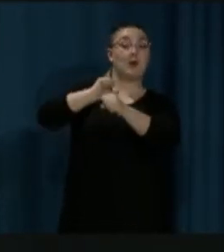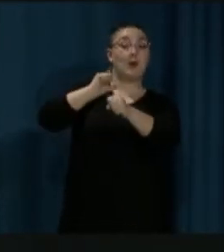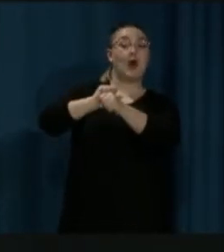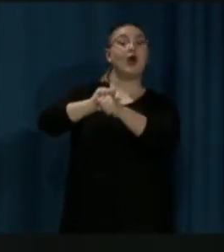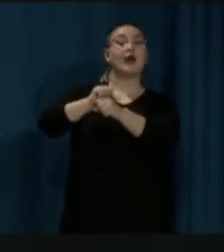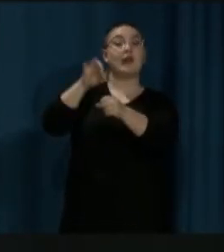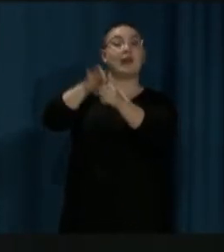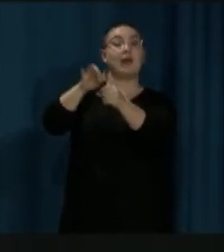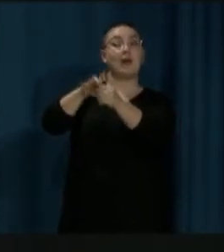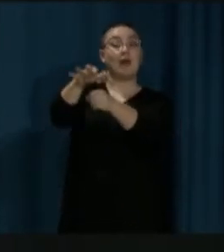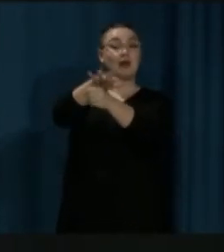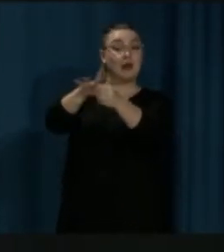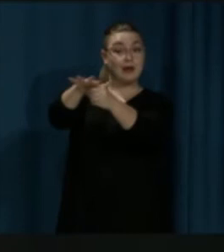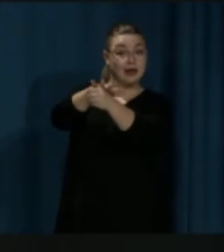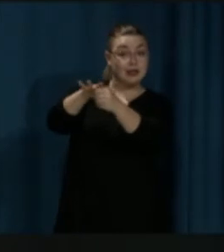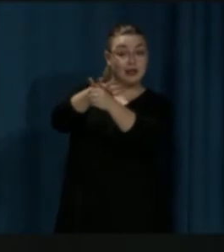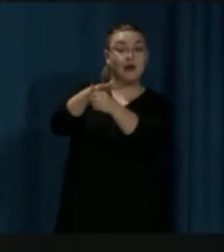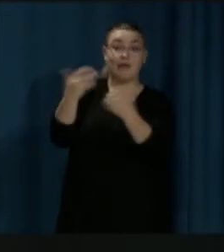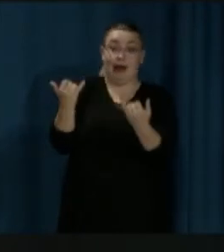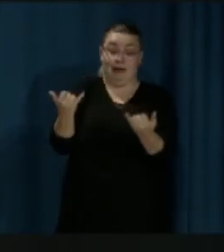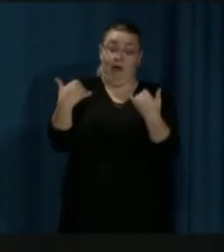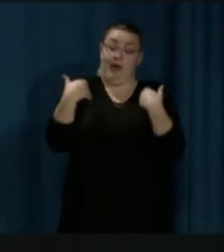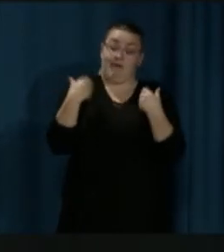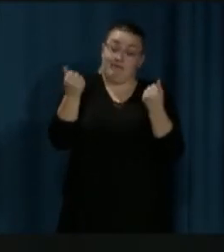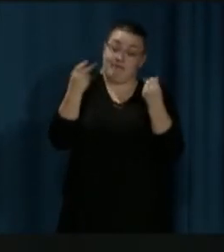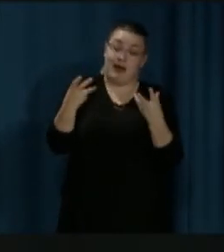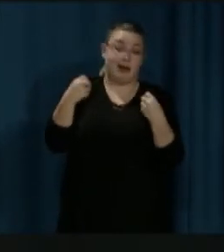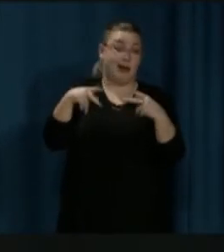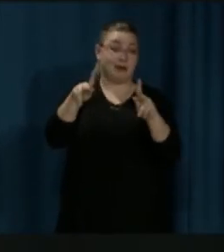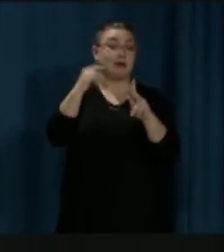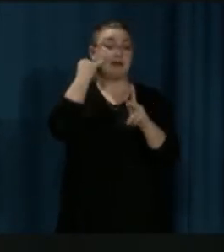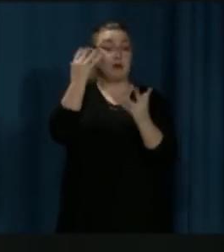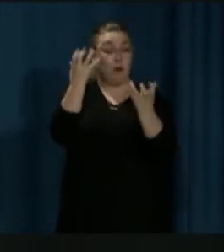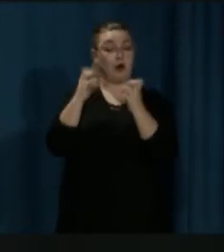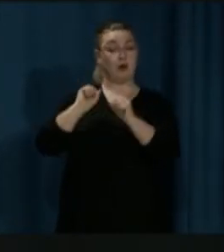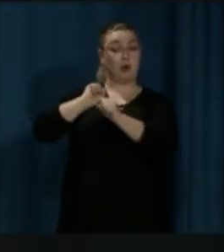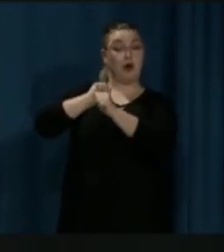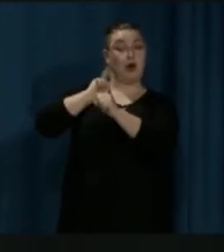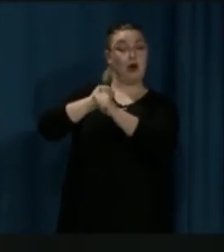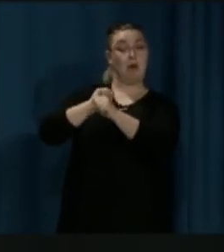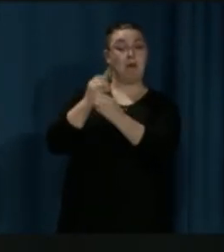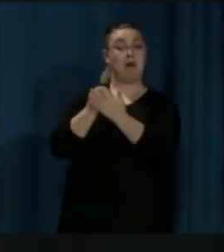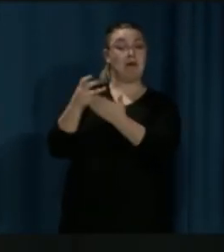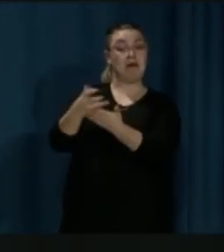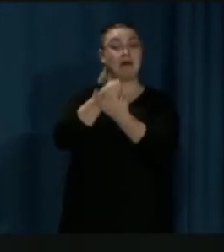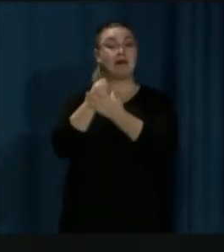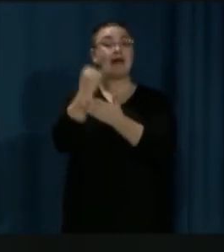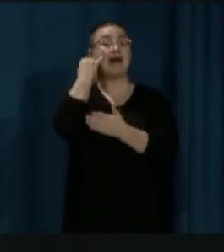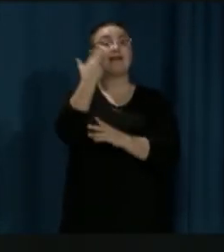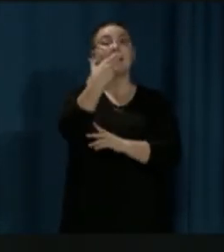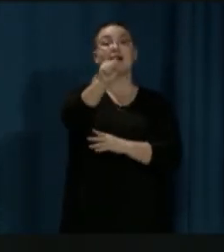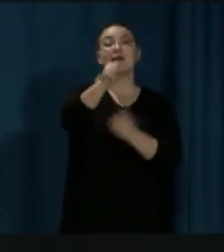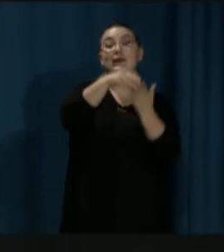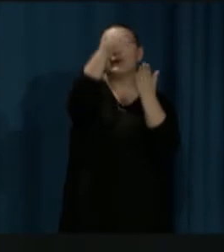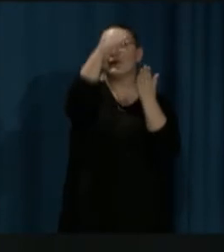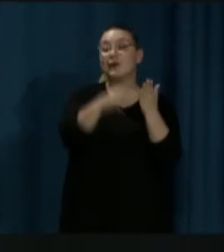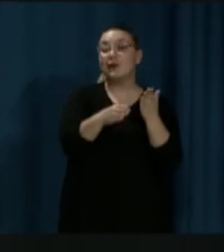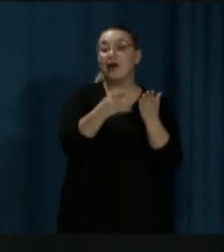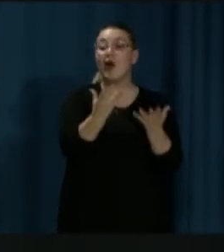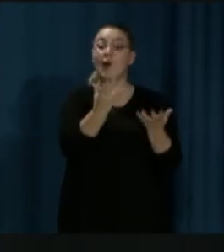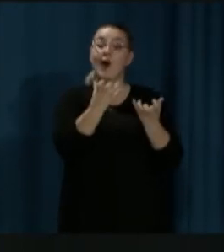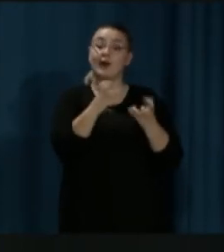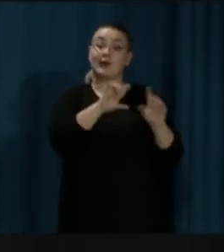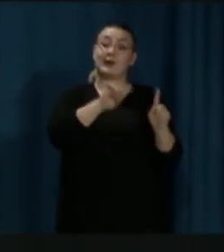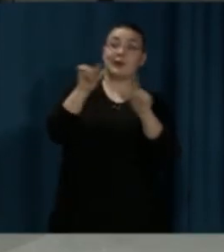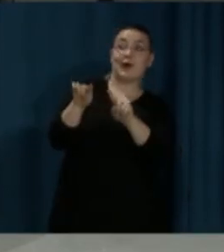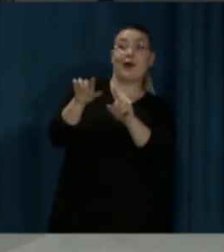for individuals to help work the polls on Election Day. So if you're thinking, maybe you're a high school student and you're thinking, I'd like to do that,